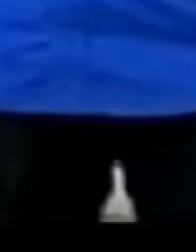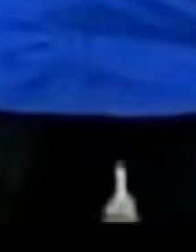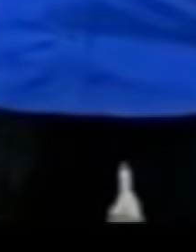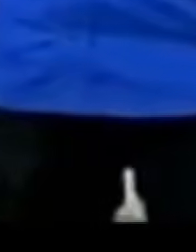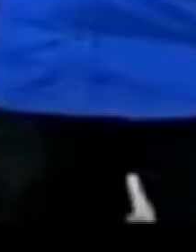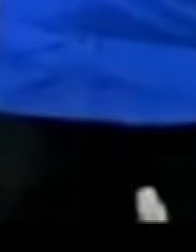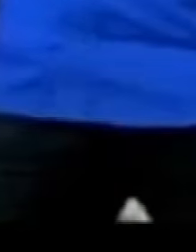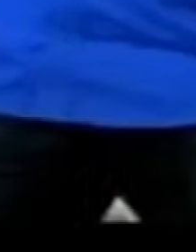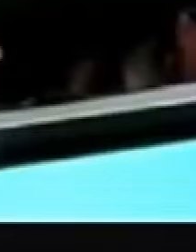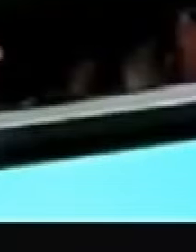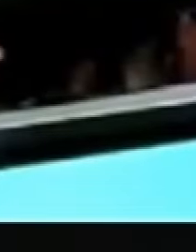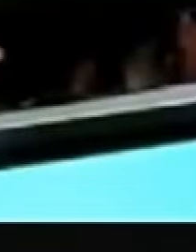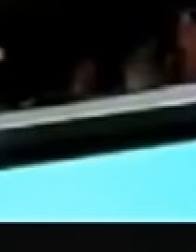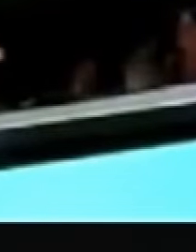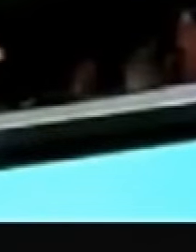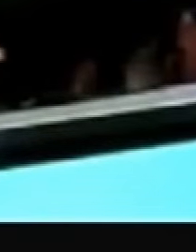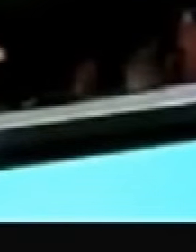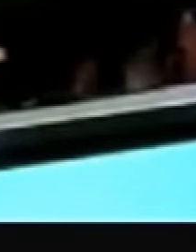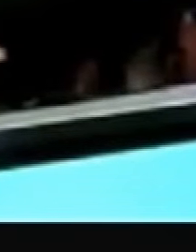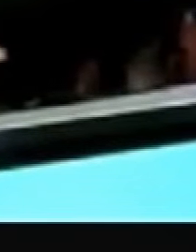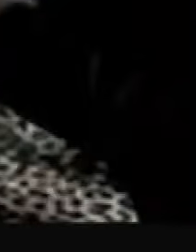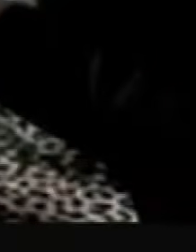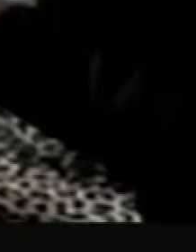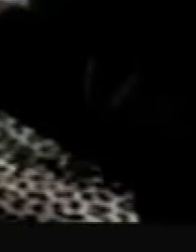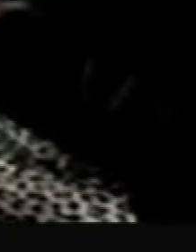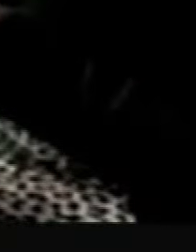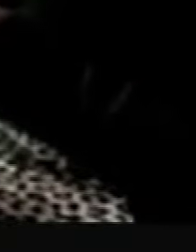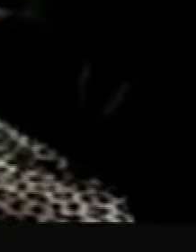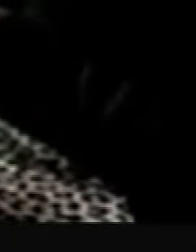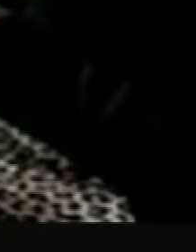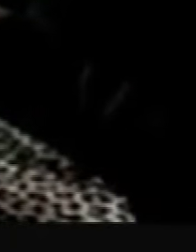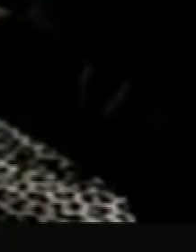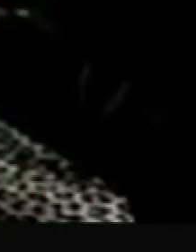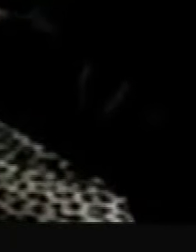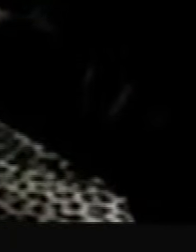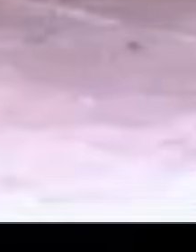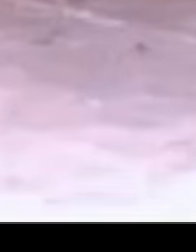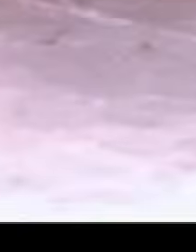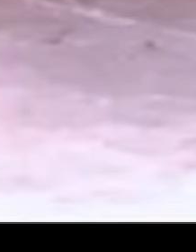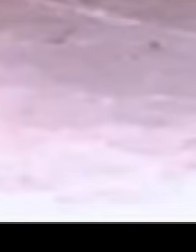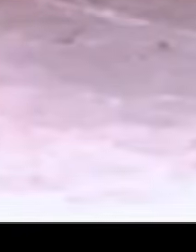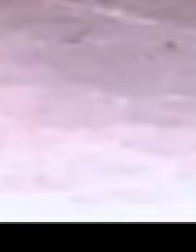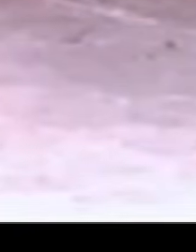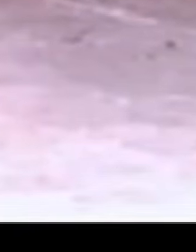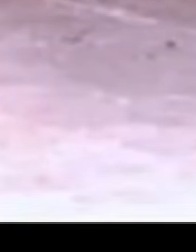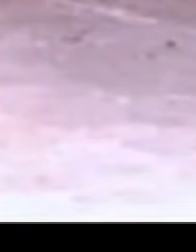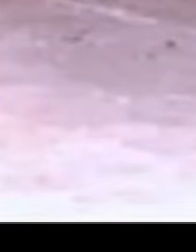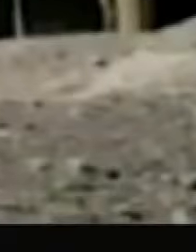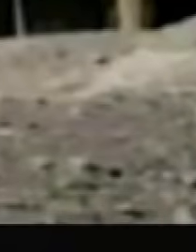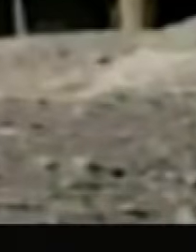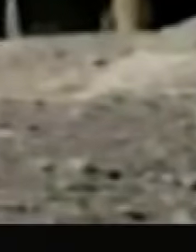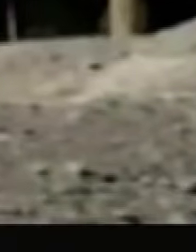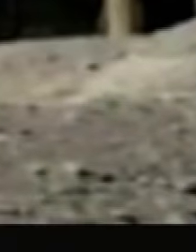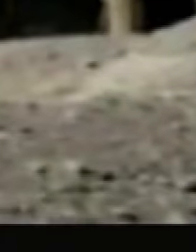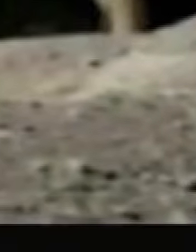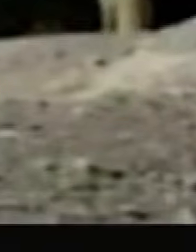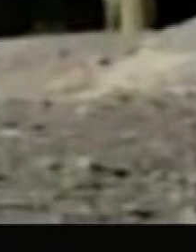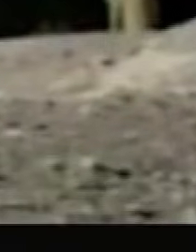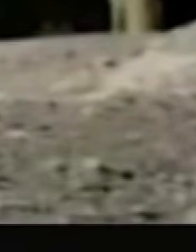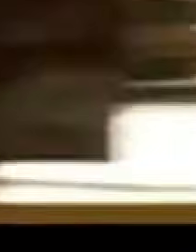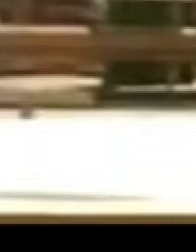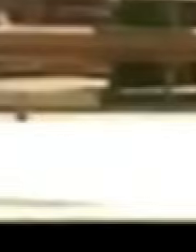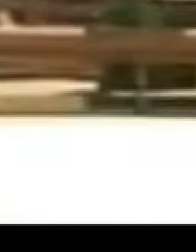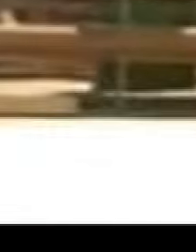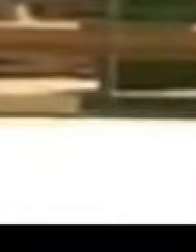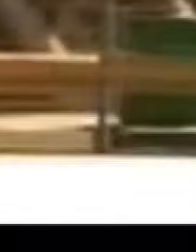Development is therefore about people, nothing more, nothing less. As the